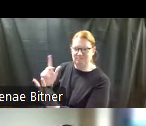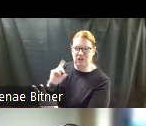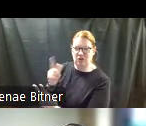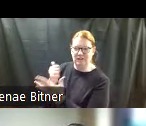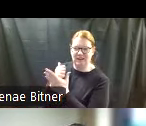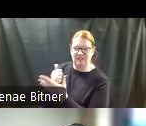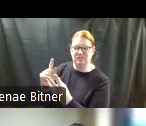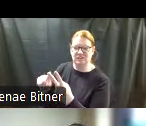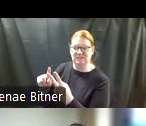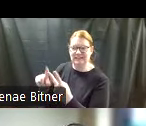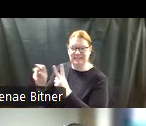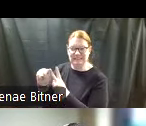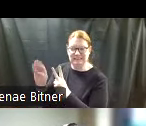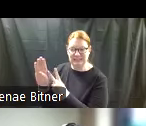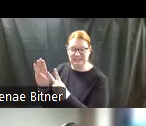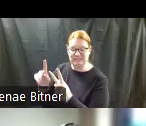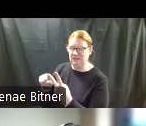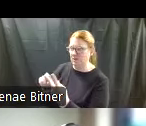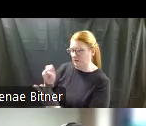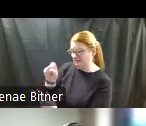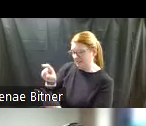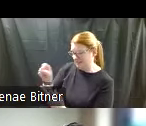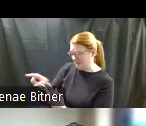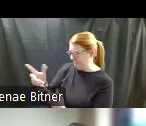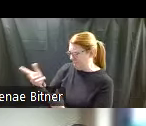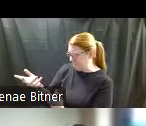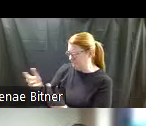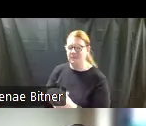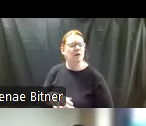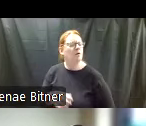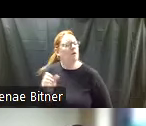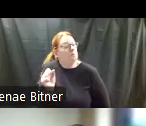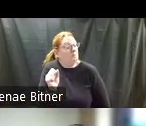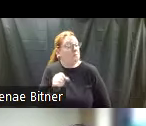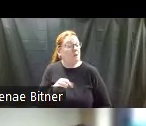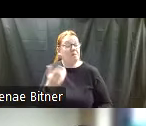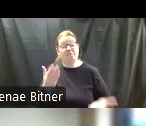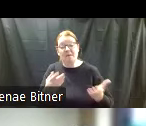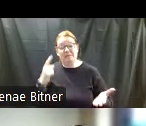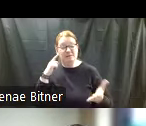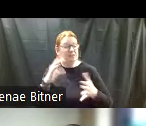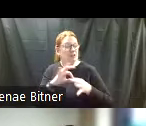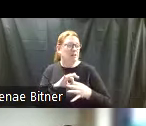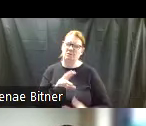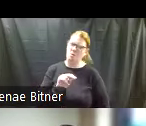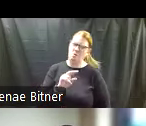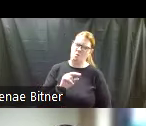And so it was really nice just to have somebody be able to say, yes, this might be hearing related. No, it's not.